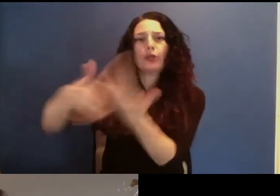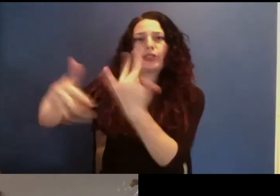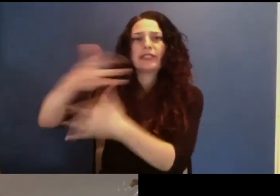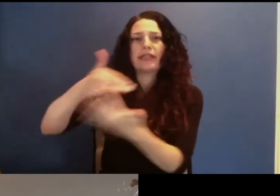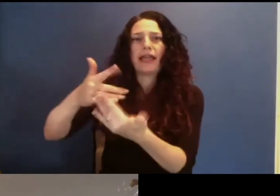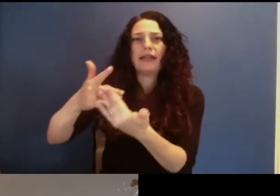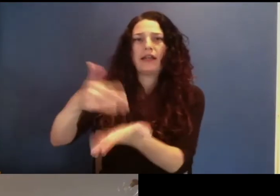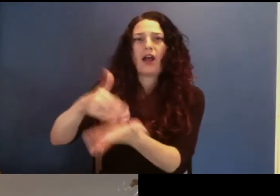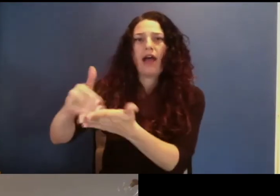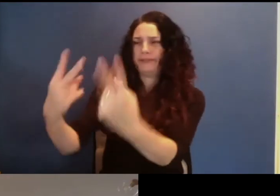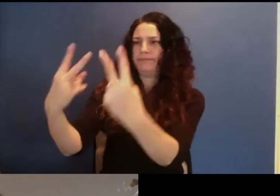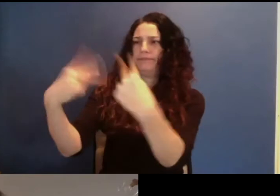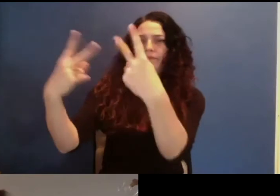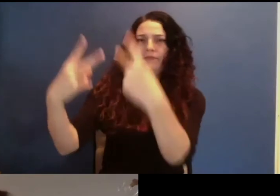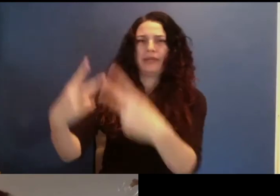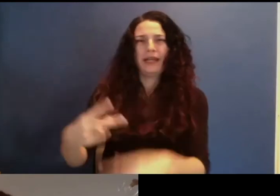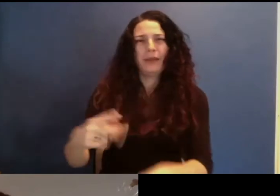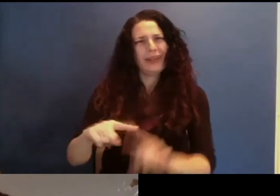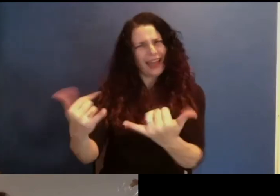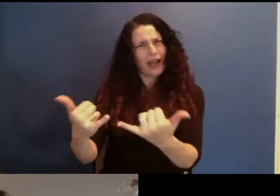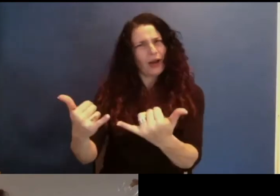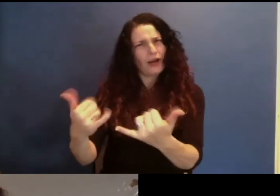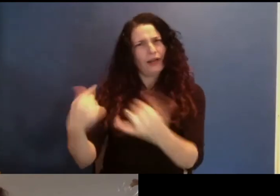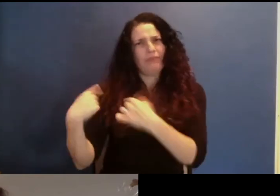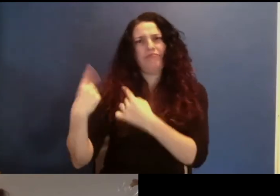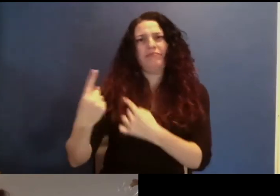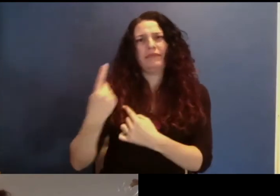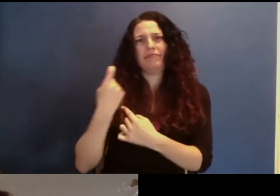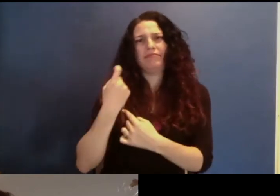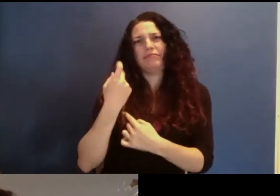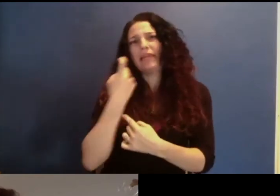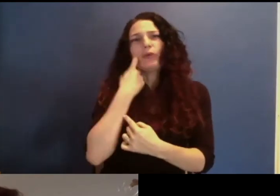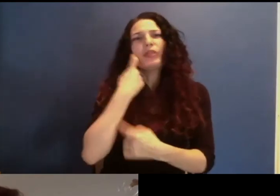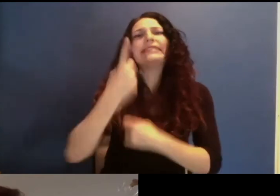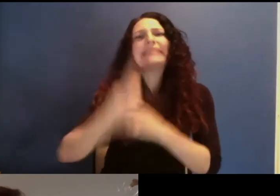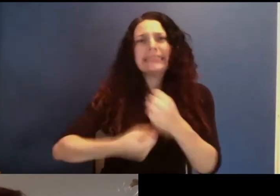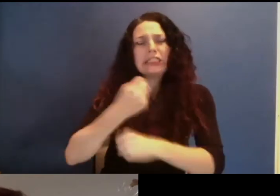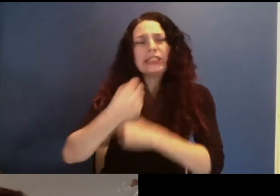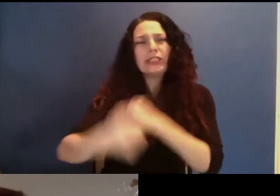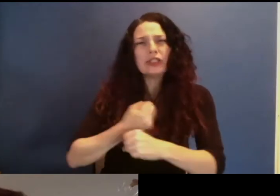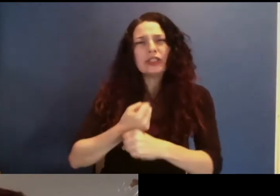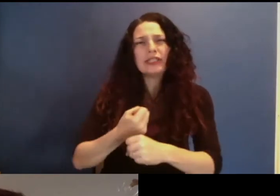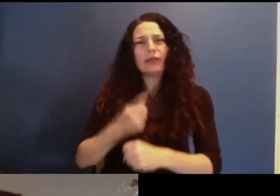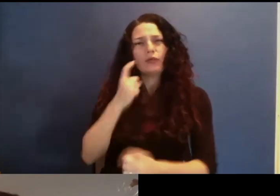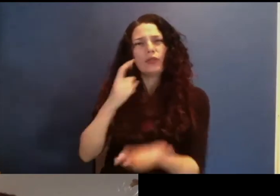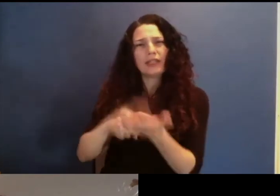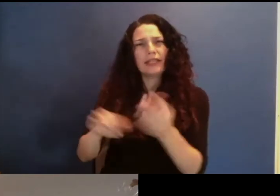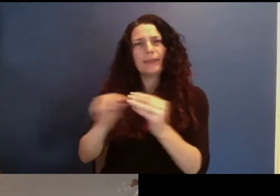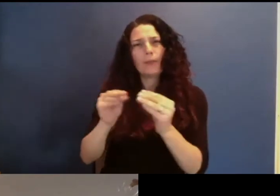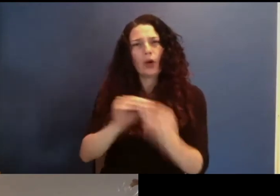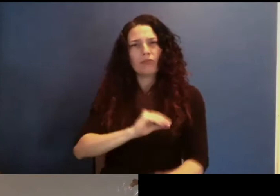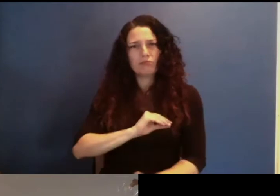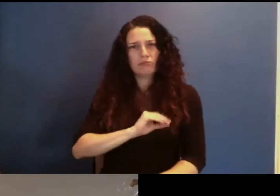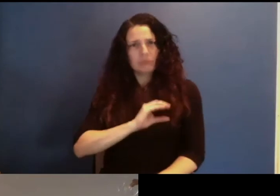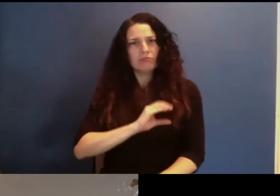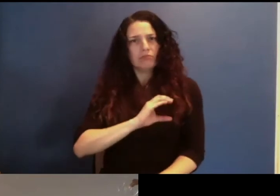known, but in the last few years, I had known that my life had value. And this just goes to show that. You know what I mean?